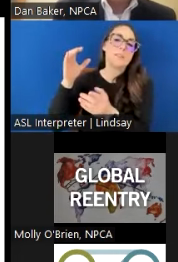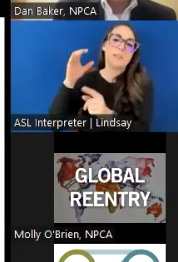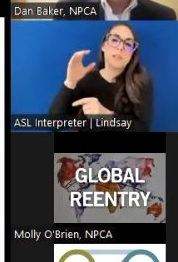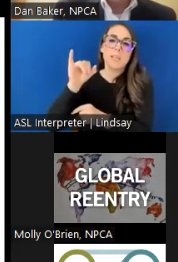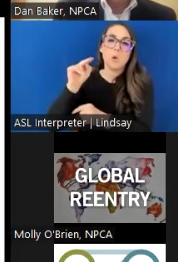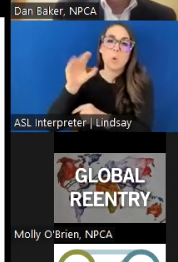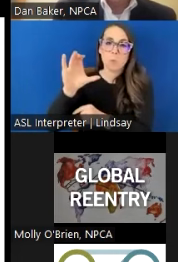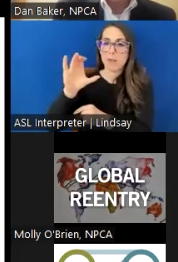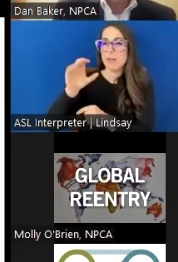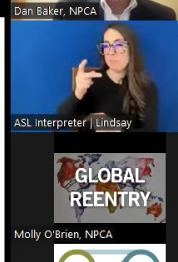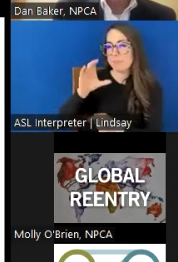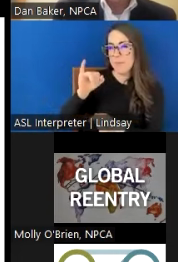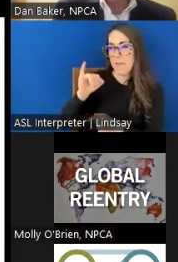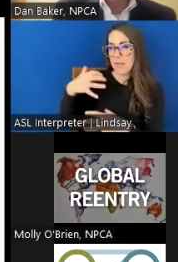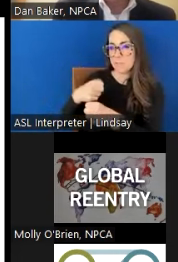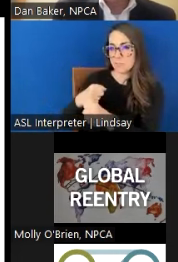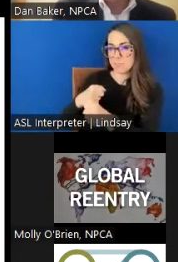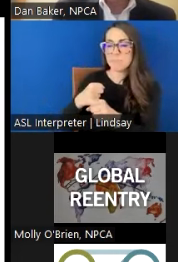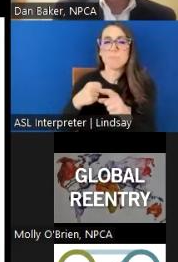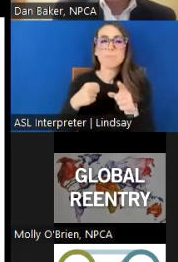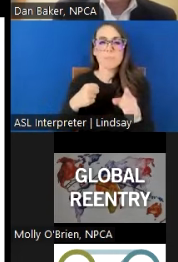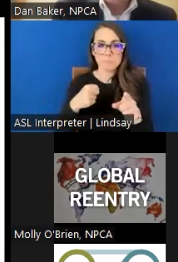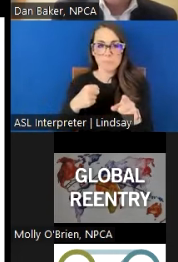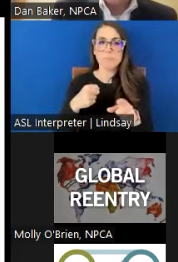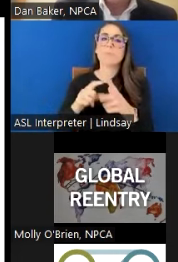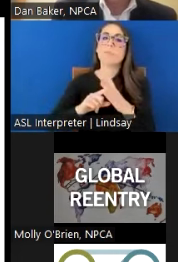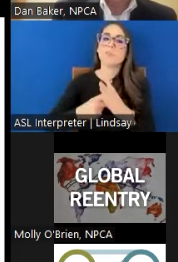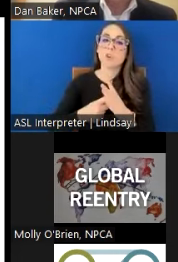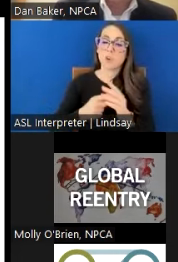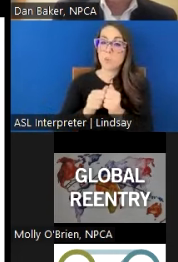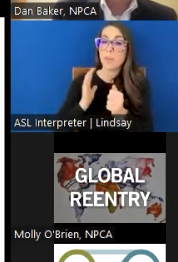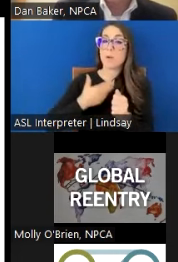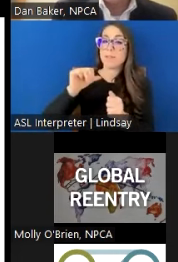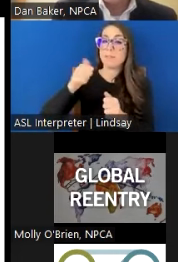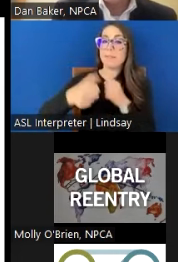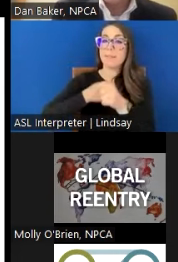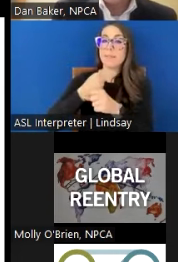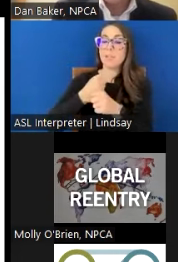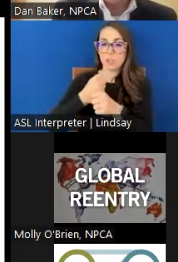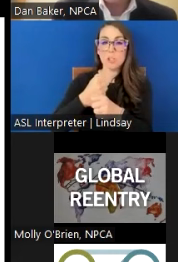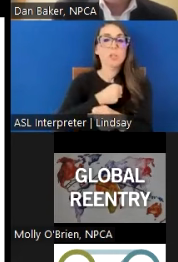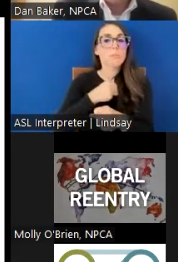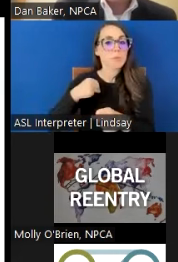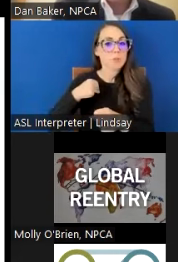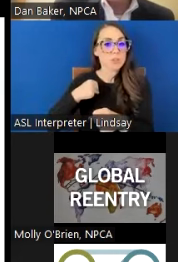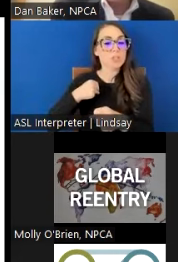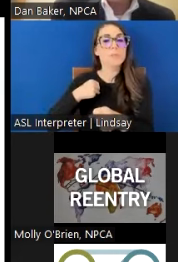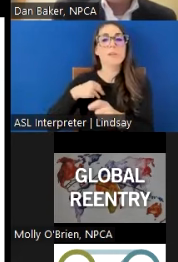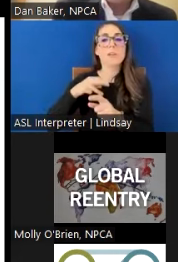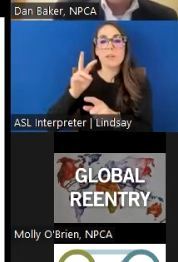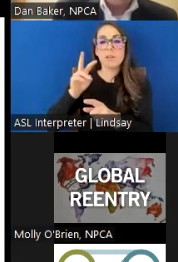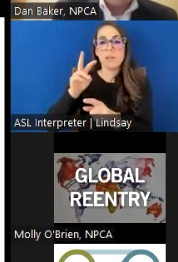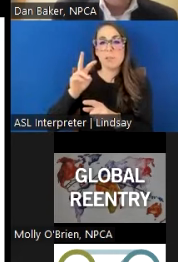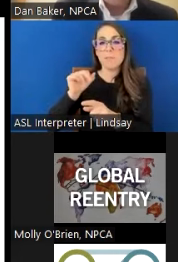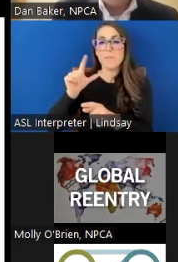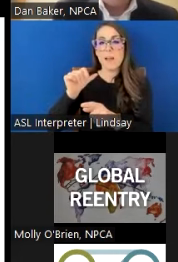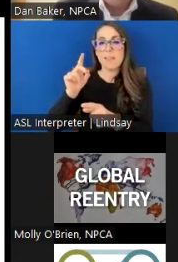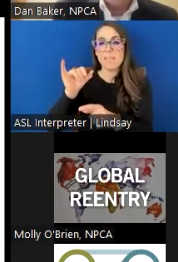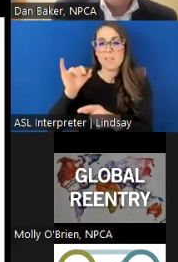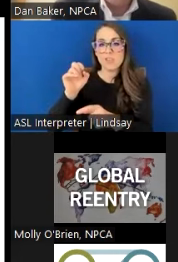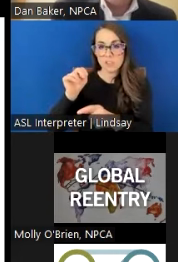by our 10-year membership verification process this year by sending many of